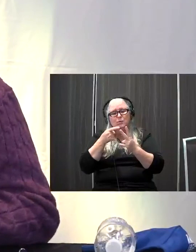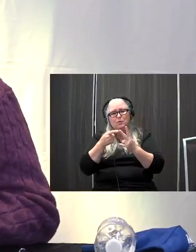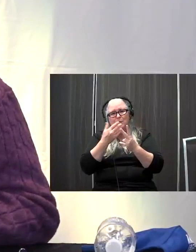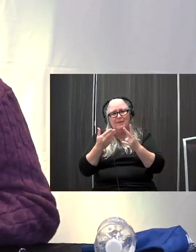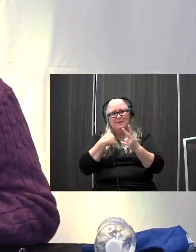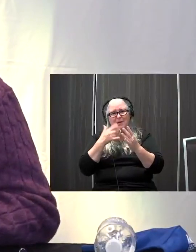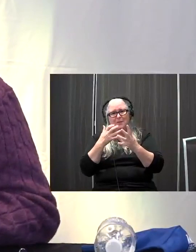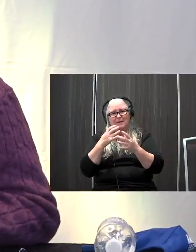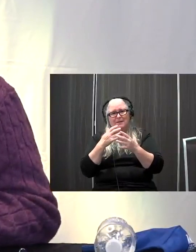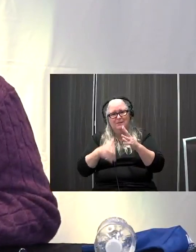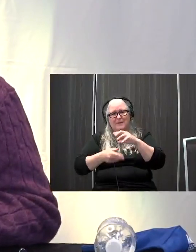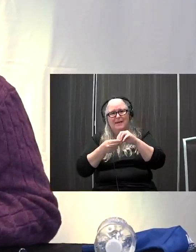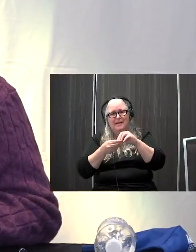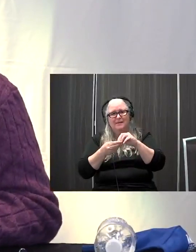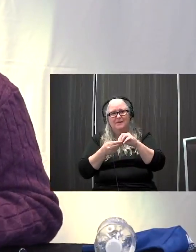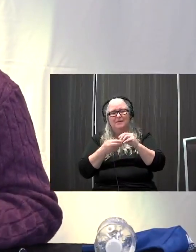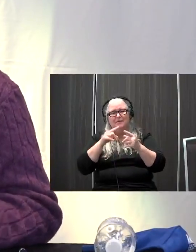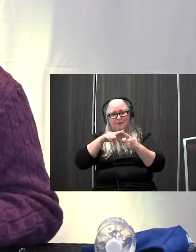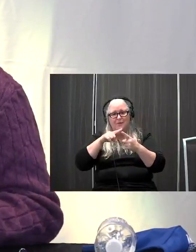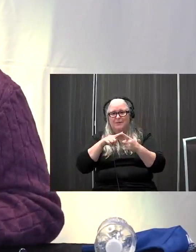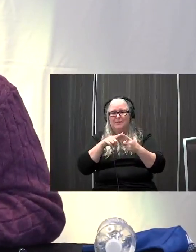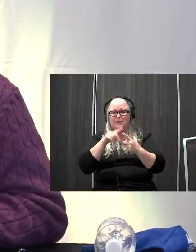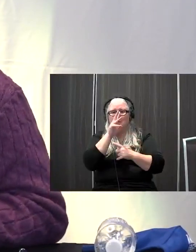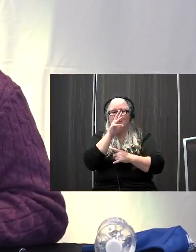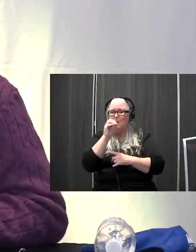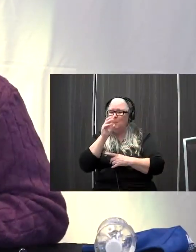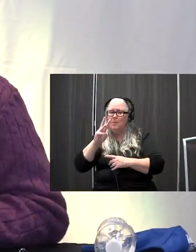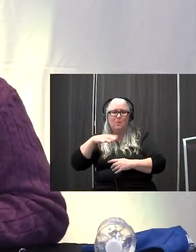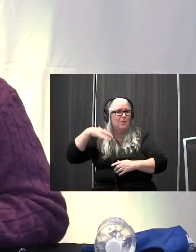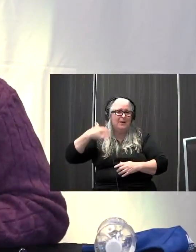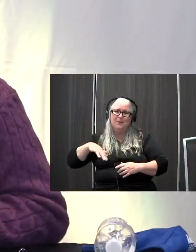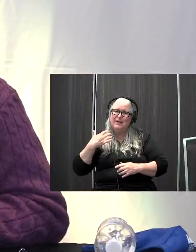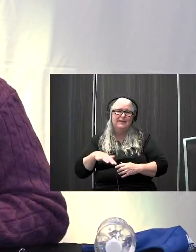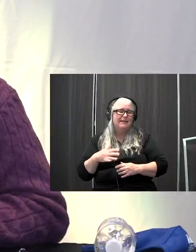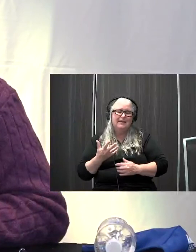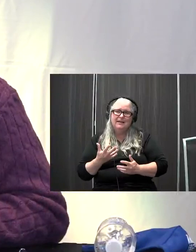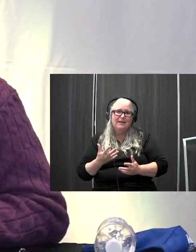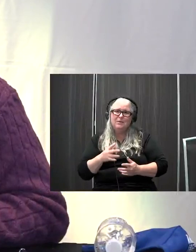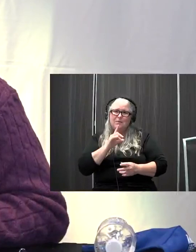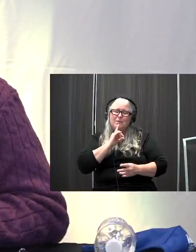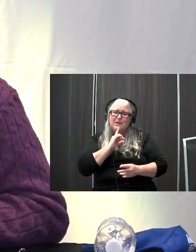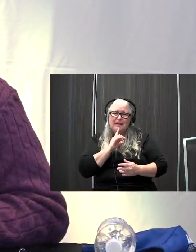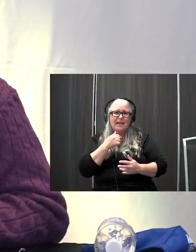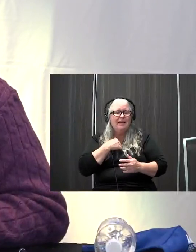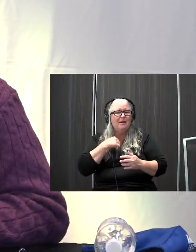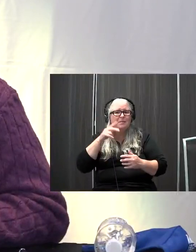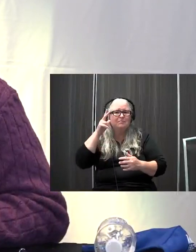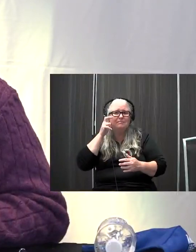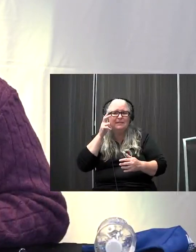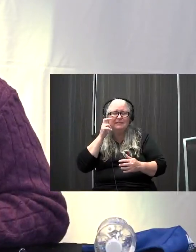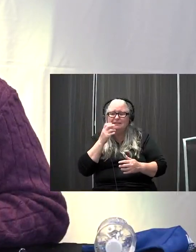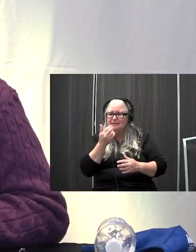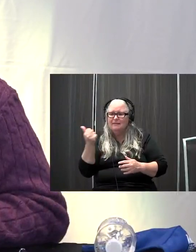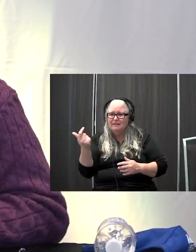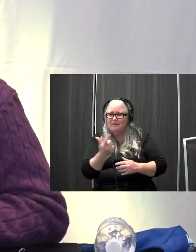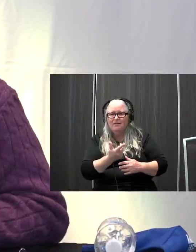to say is just like, wow. Because clearly when I'm listening to this journey,